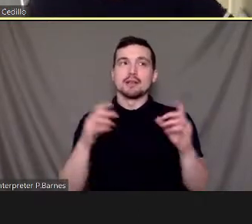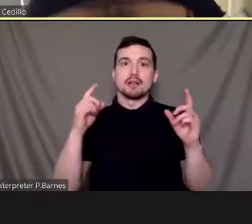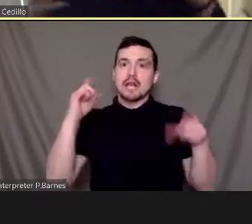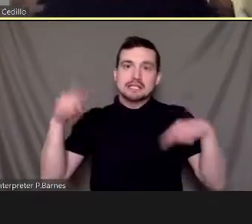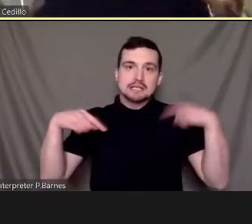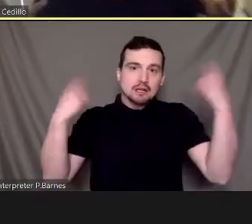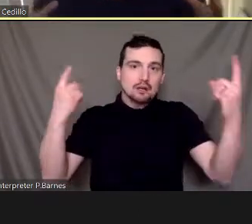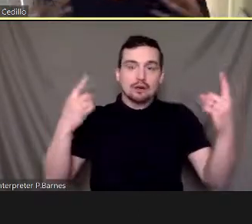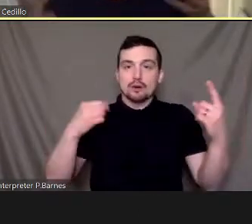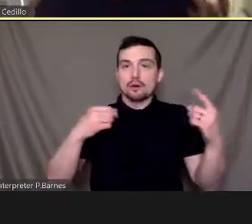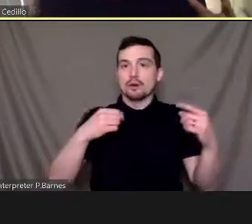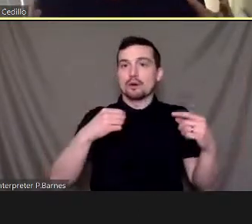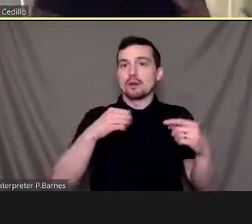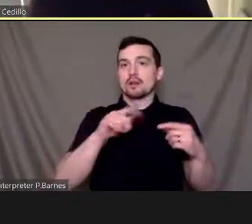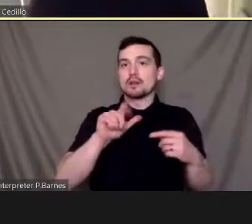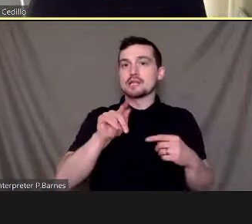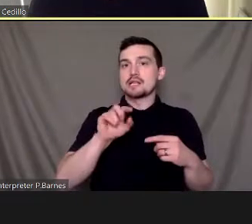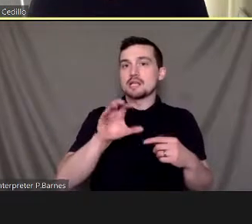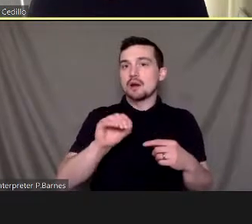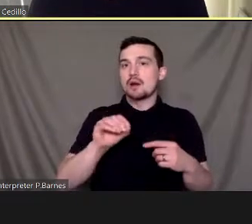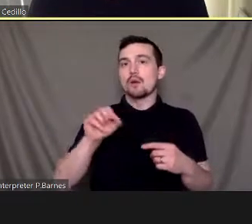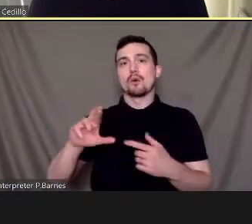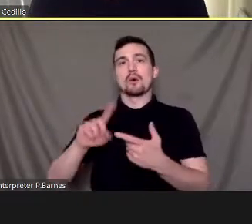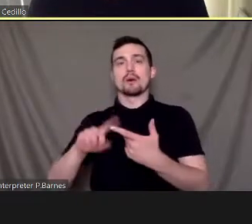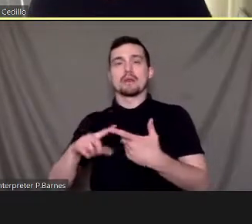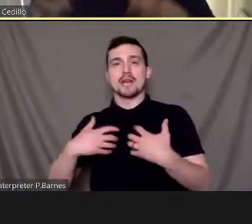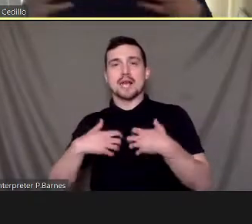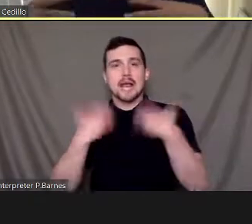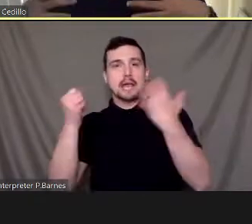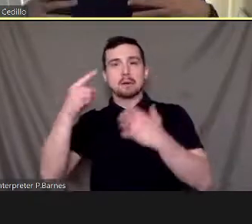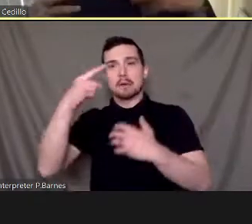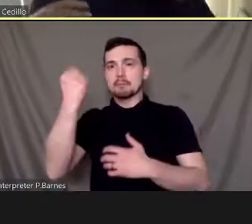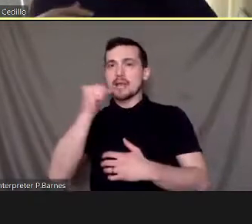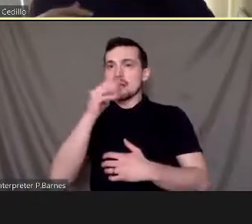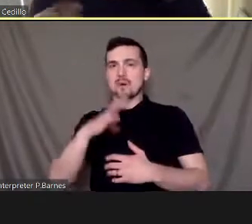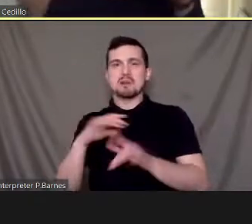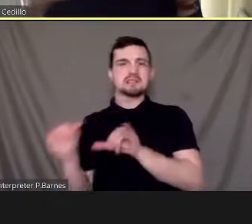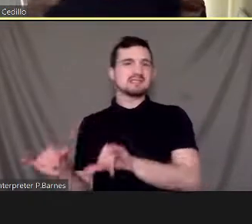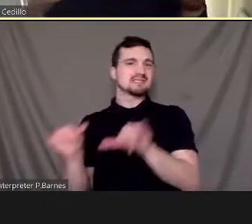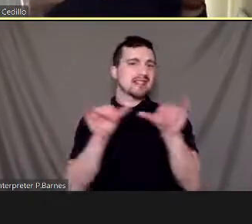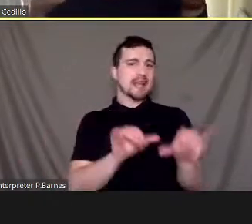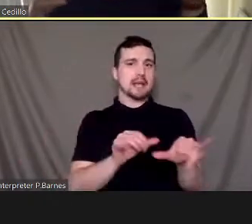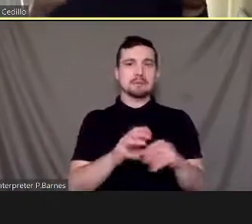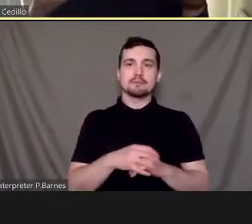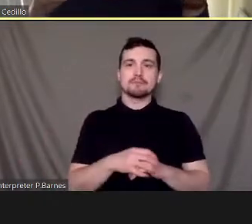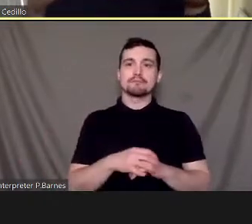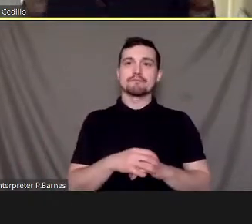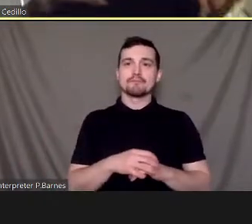Black woman and things like that. And so, again, it keeps